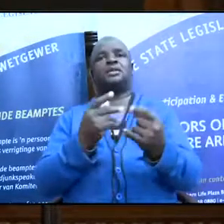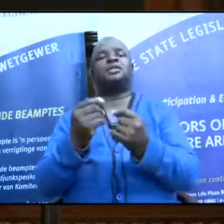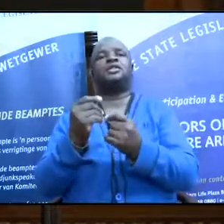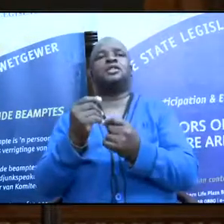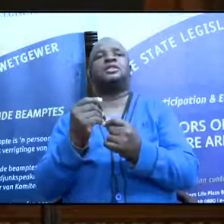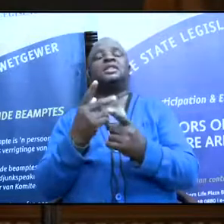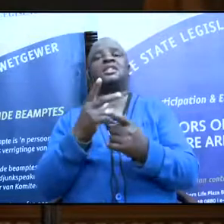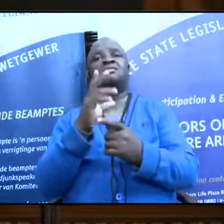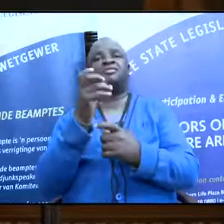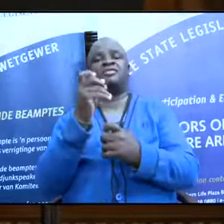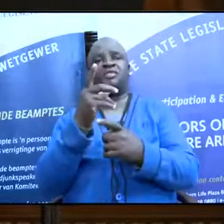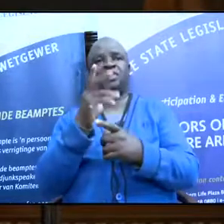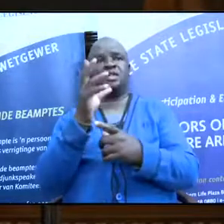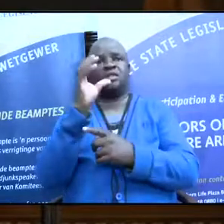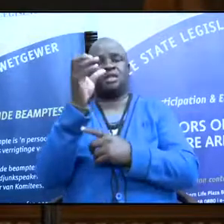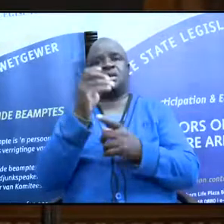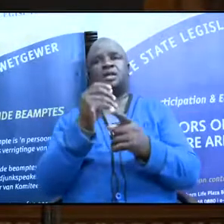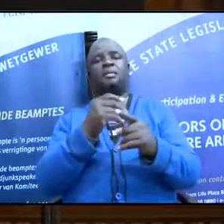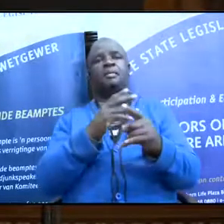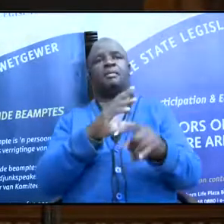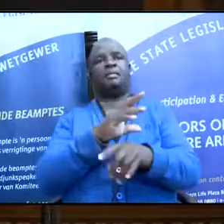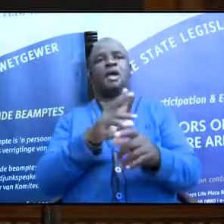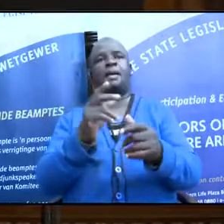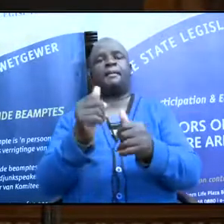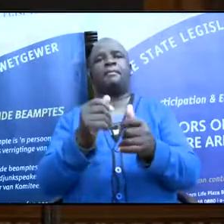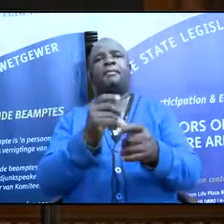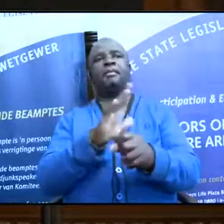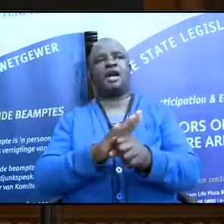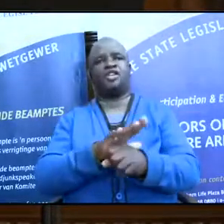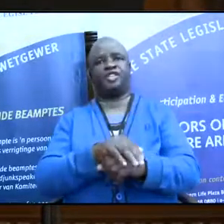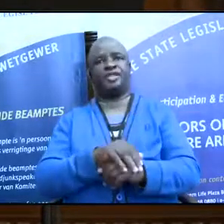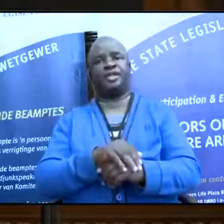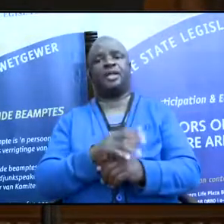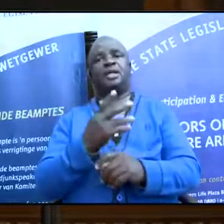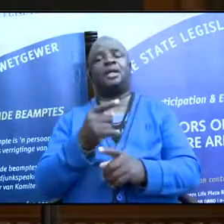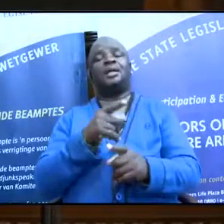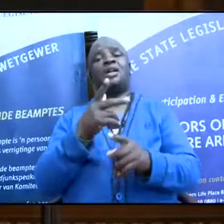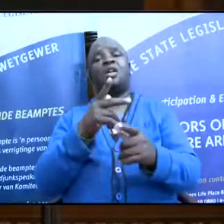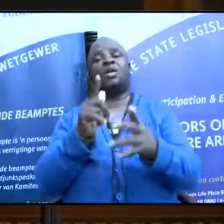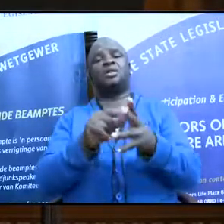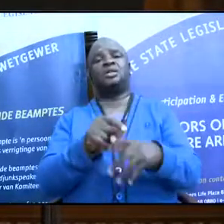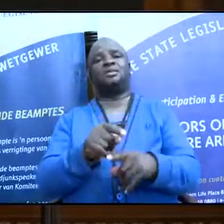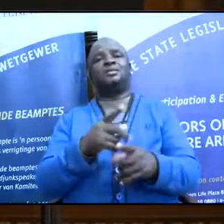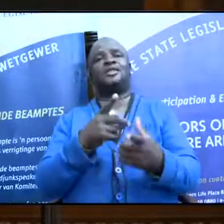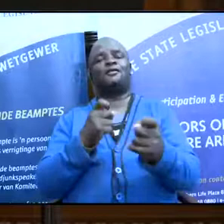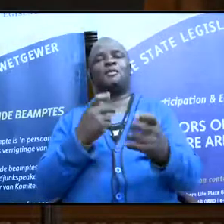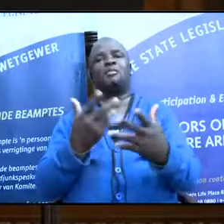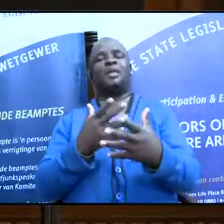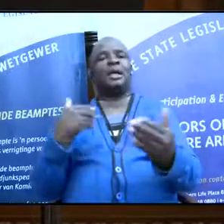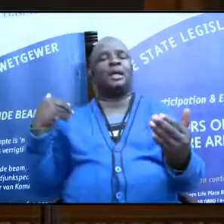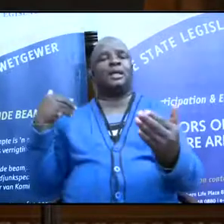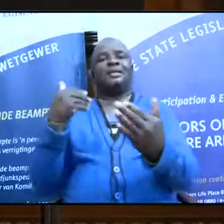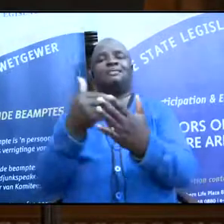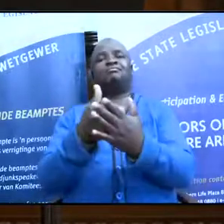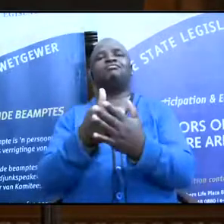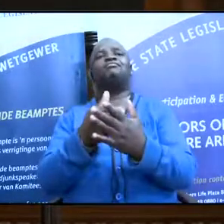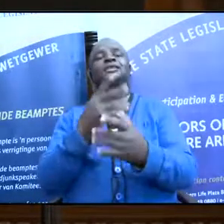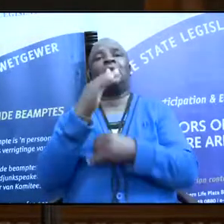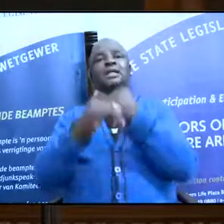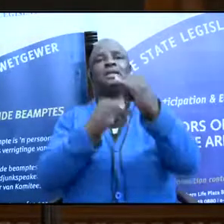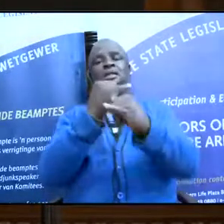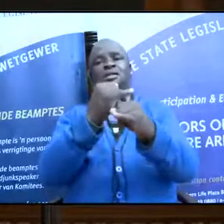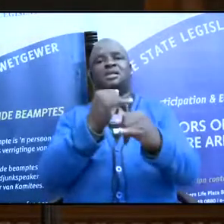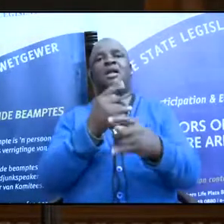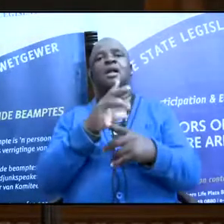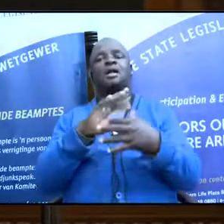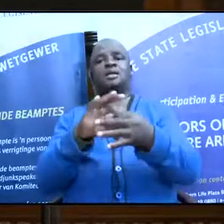of the free state branch the launch was a culmination of a long process of international relations work